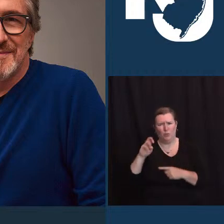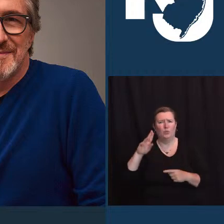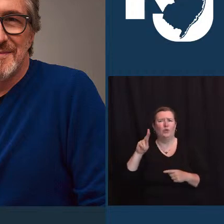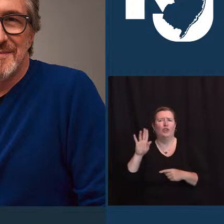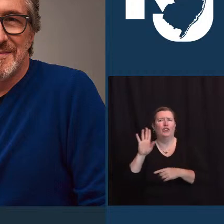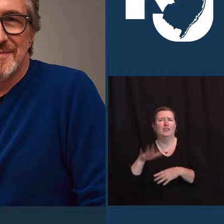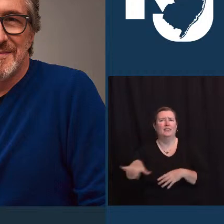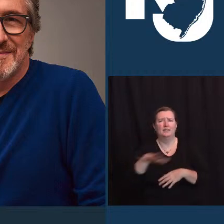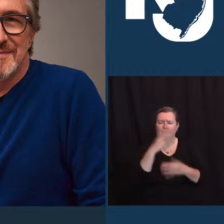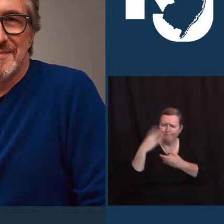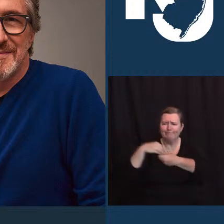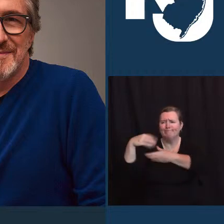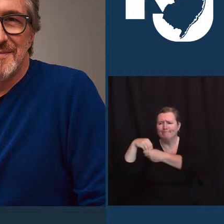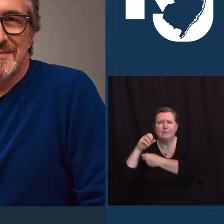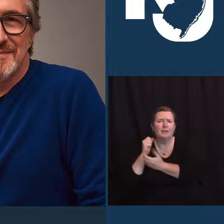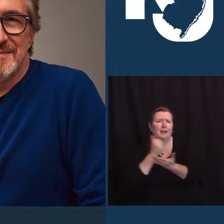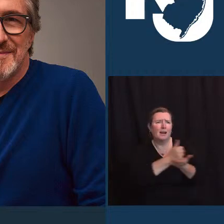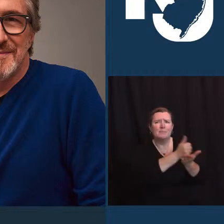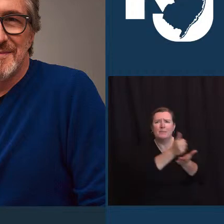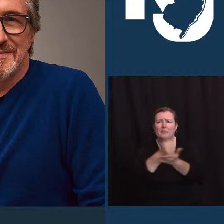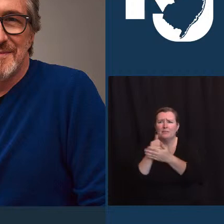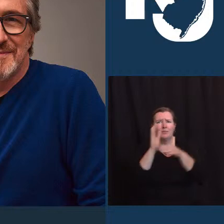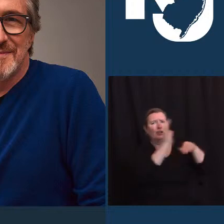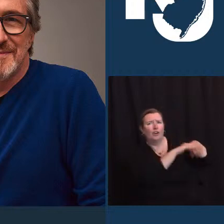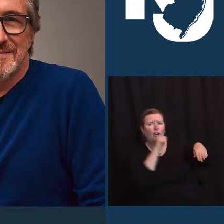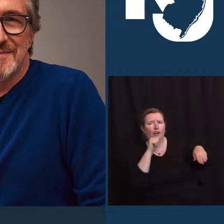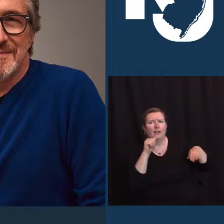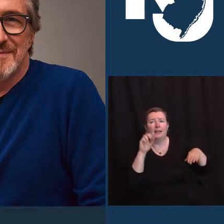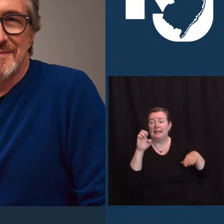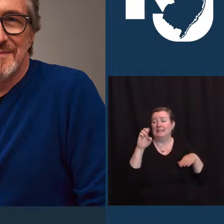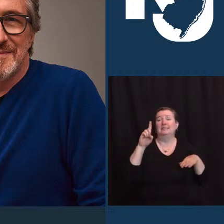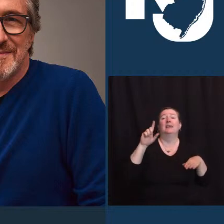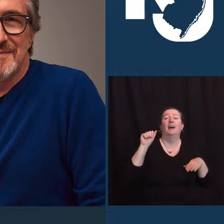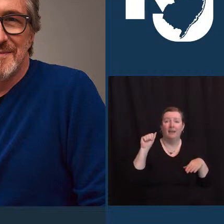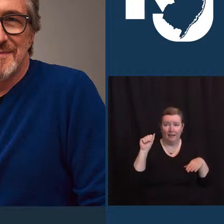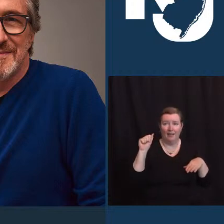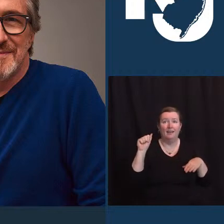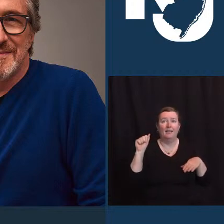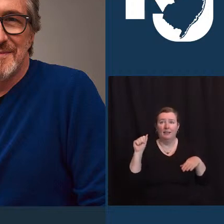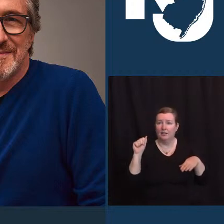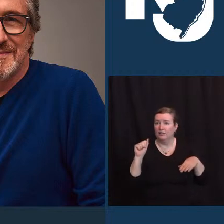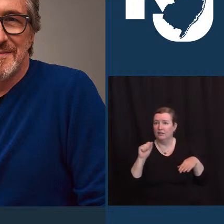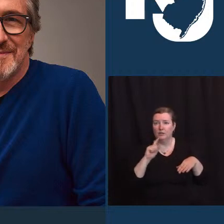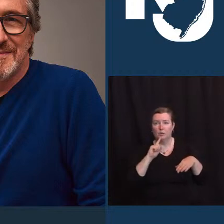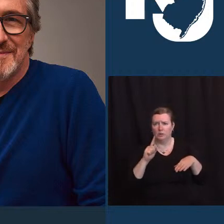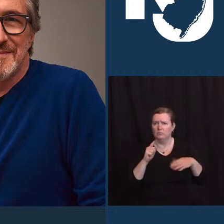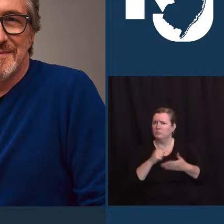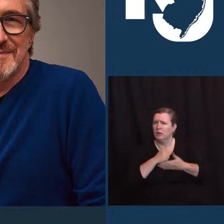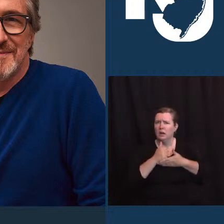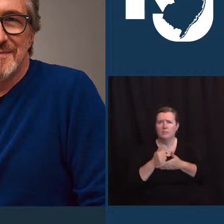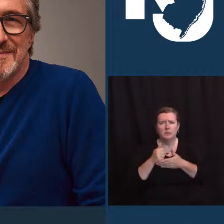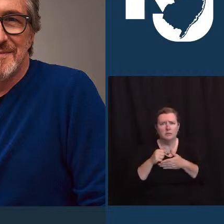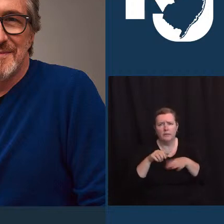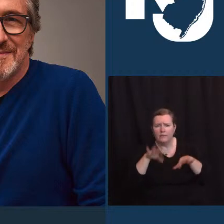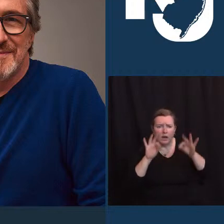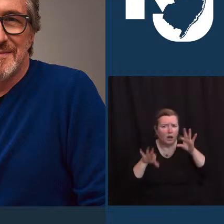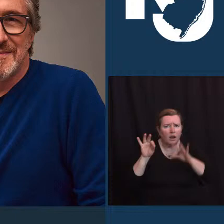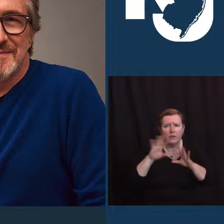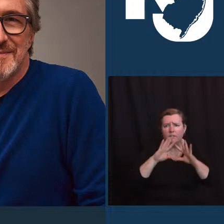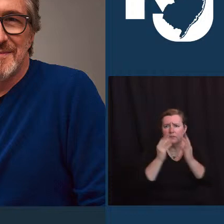the New Jersey Economic Development Authority, Newark Working Kitchens stepped up to help pinpoint families and